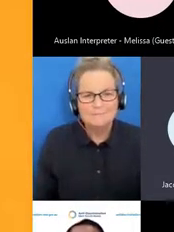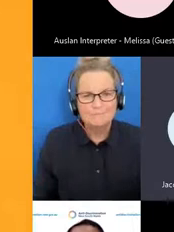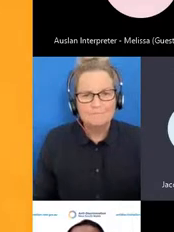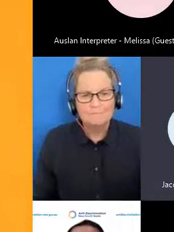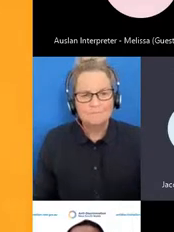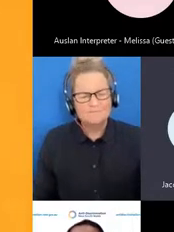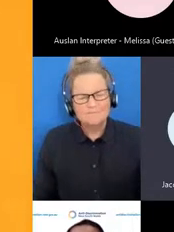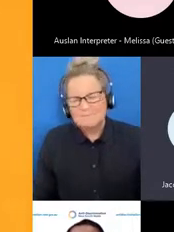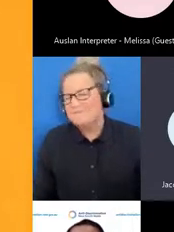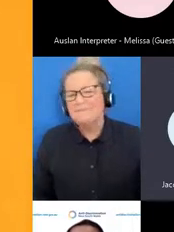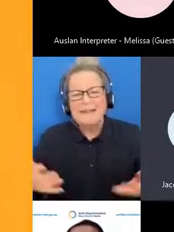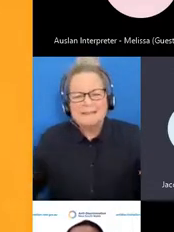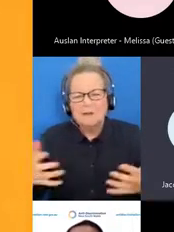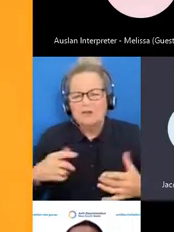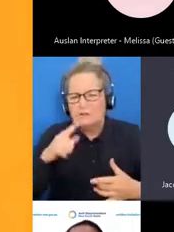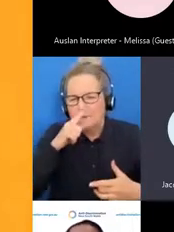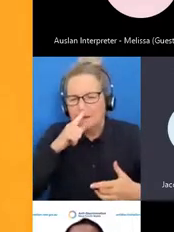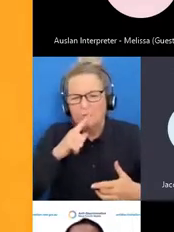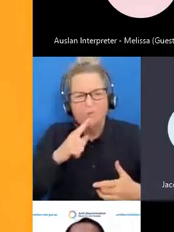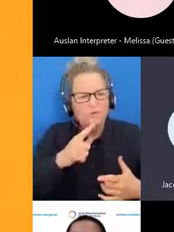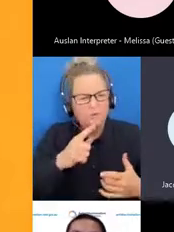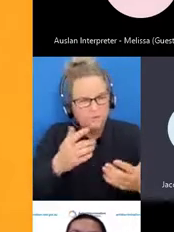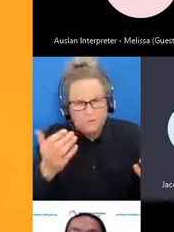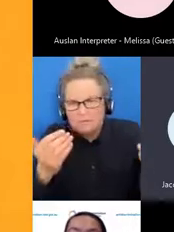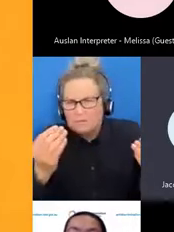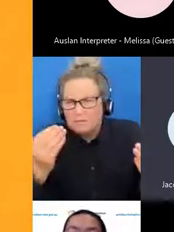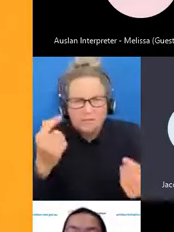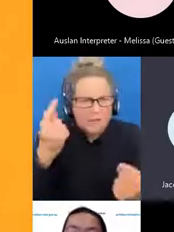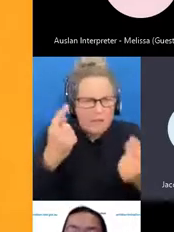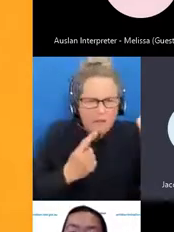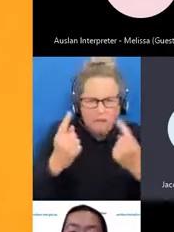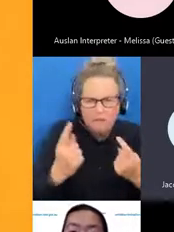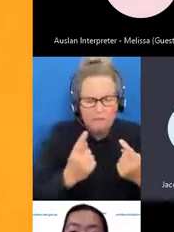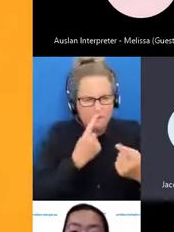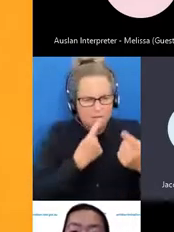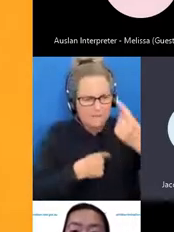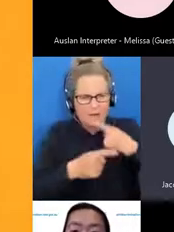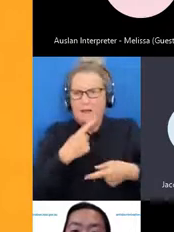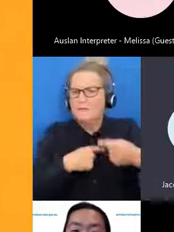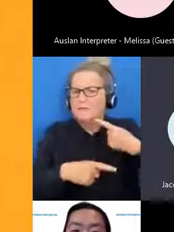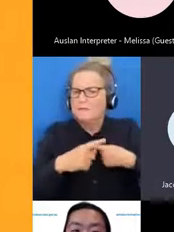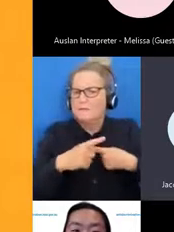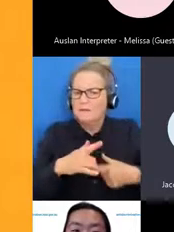Encouraging people to come forward and feeling comfortable to be able to tell us